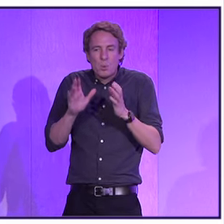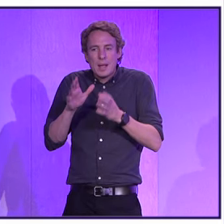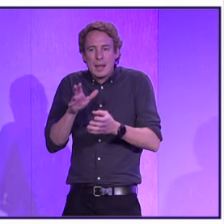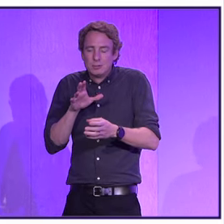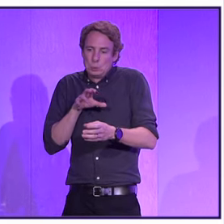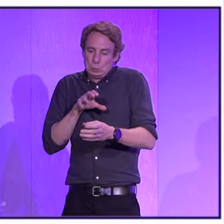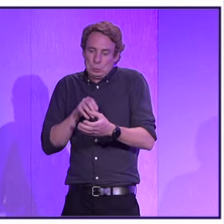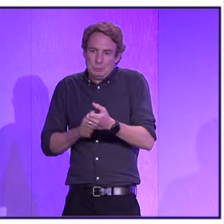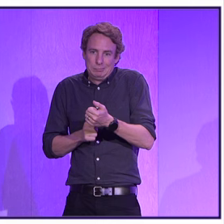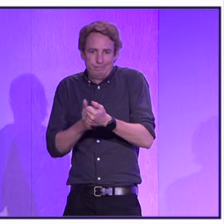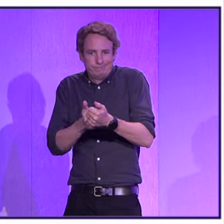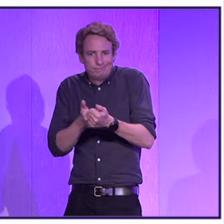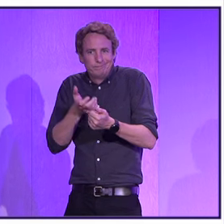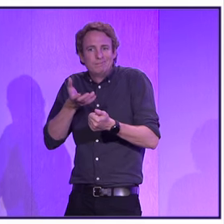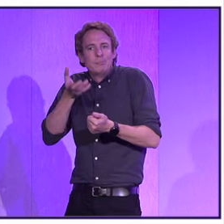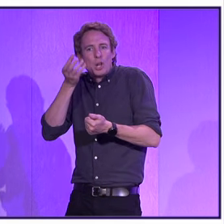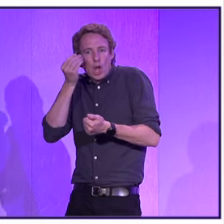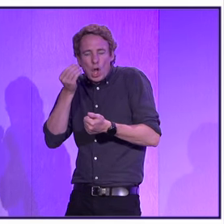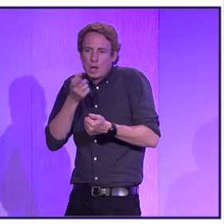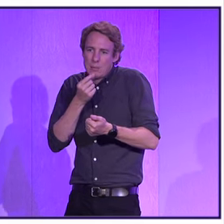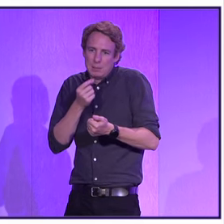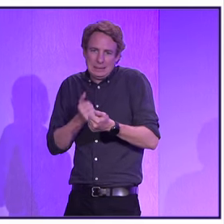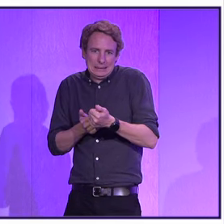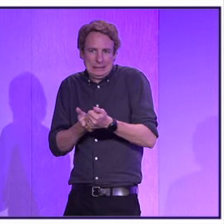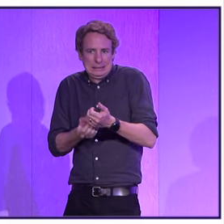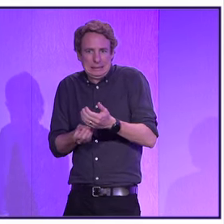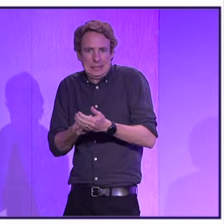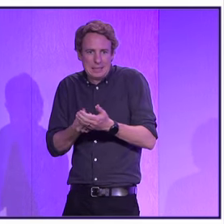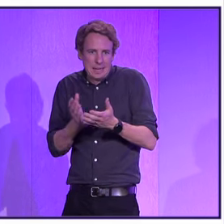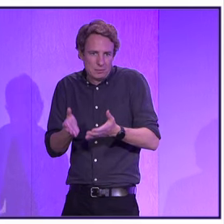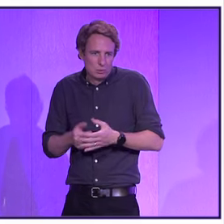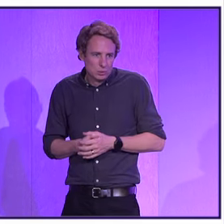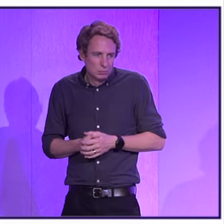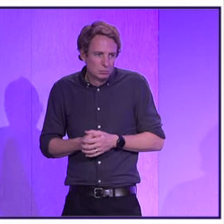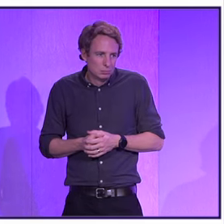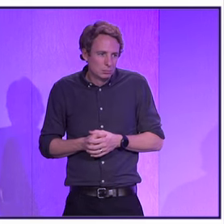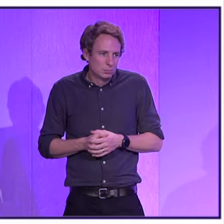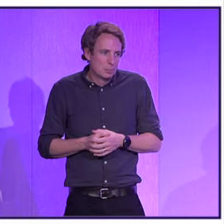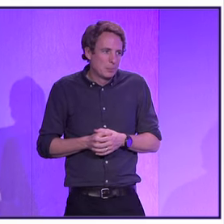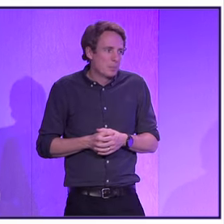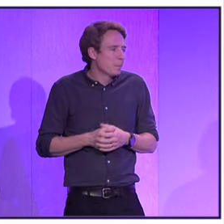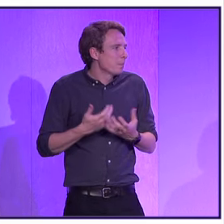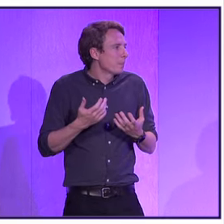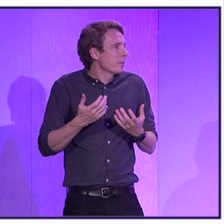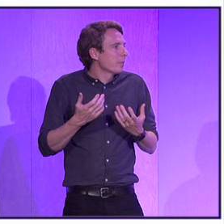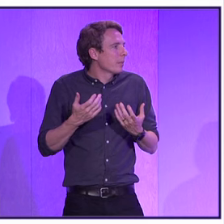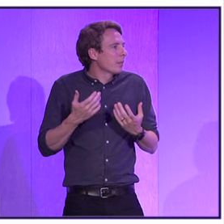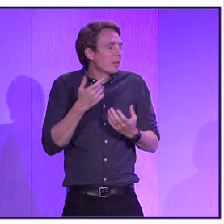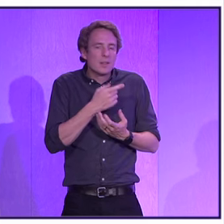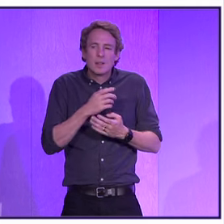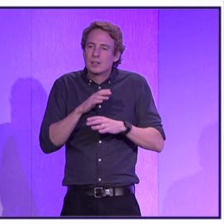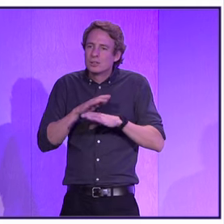learning capability into them. And this is, I'm not dissing Pluralsight or anything, but there